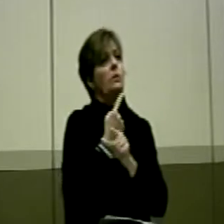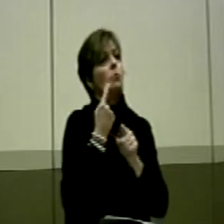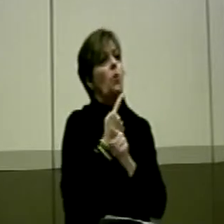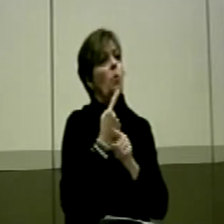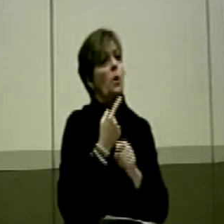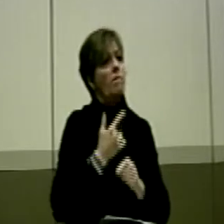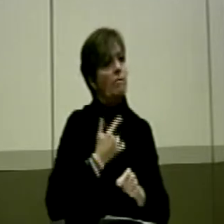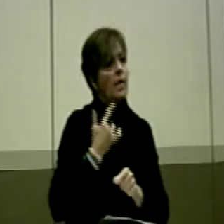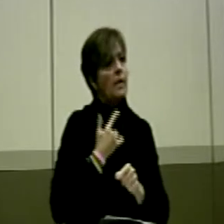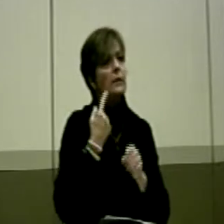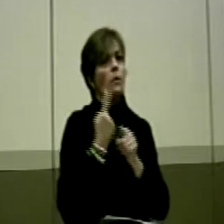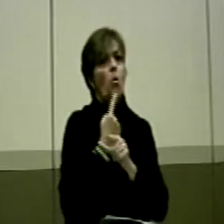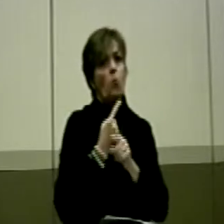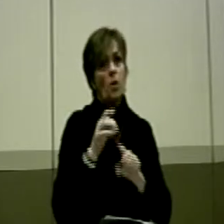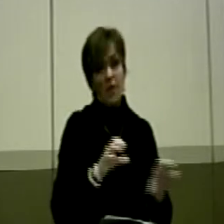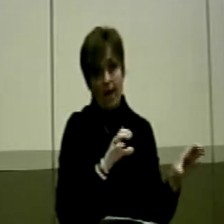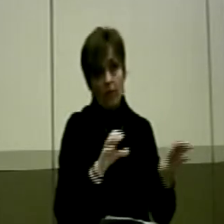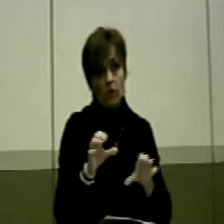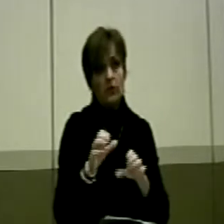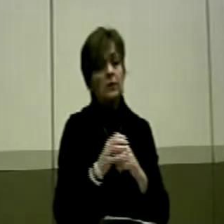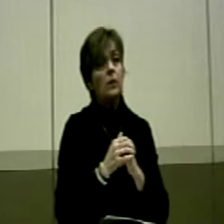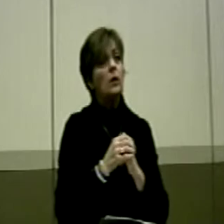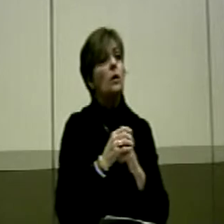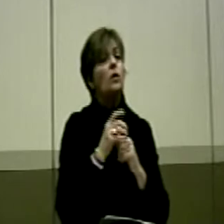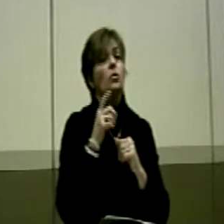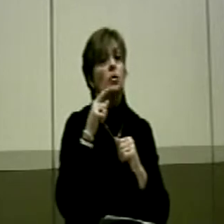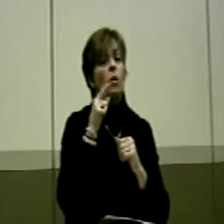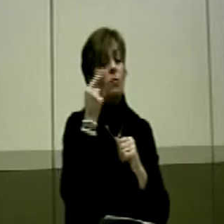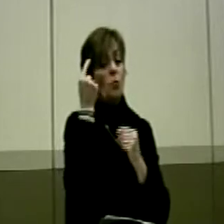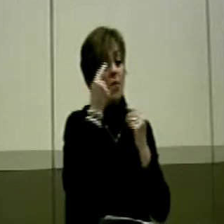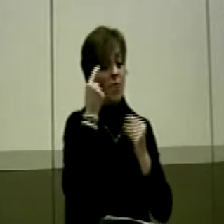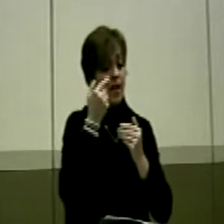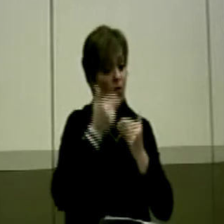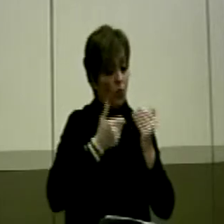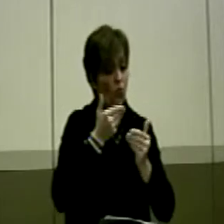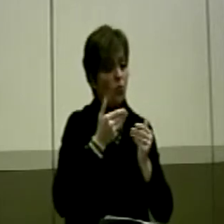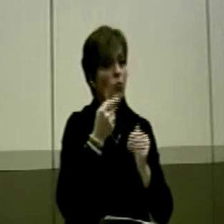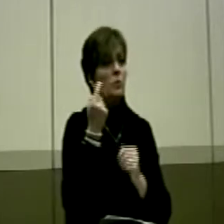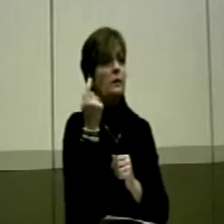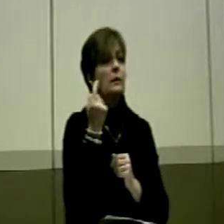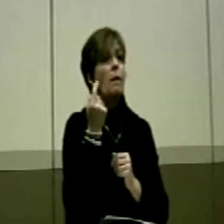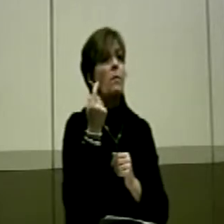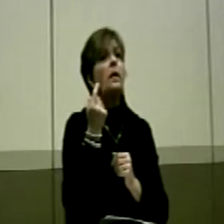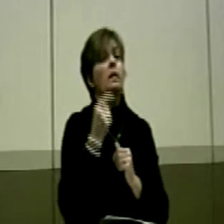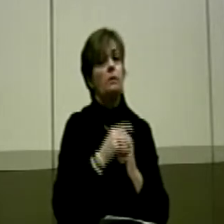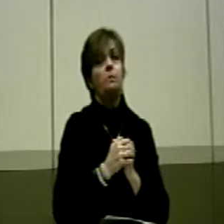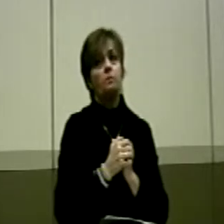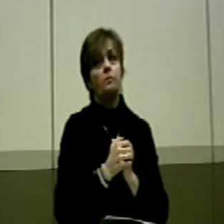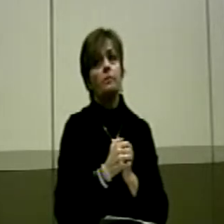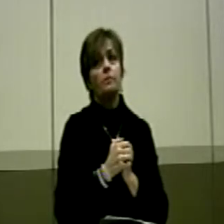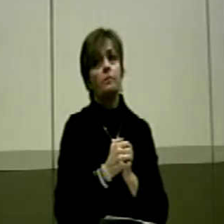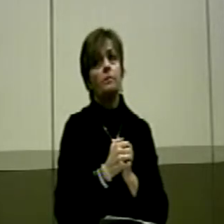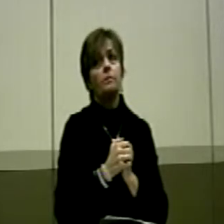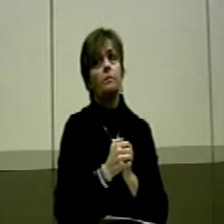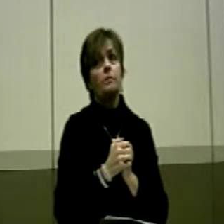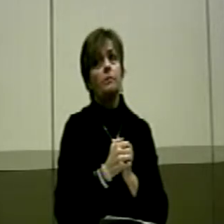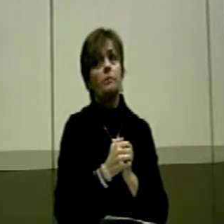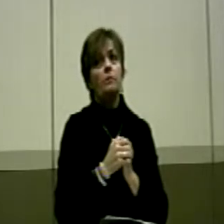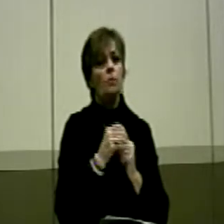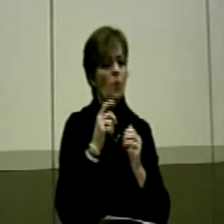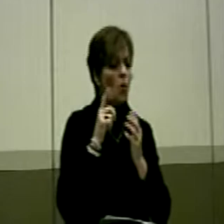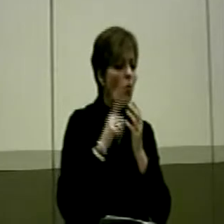if you can think your way through something and know, what I can do in a certain situation, that's going to make you less